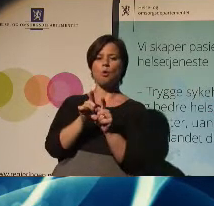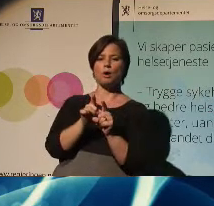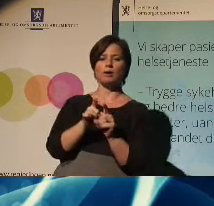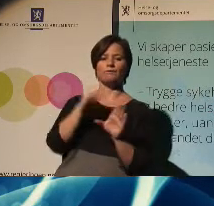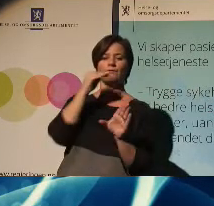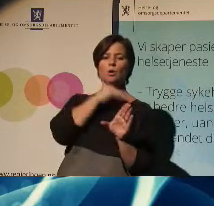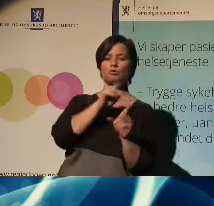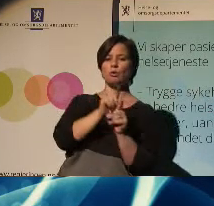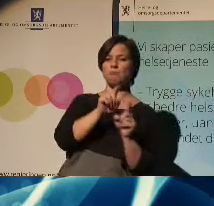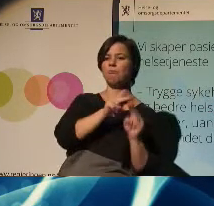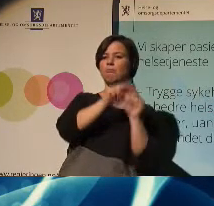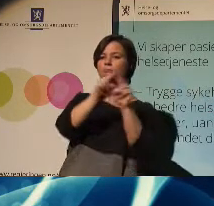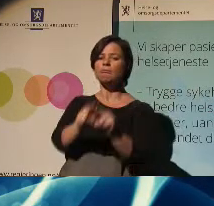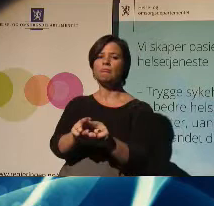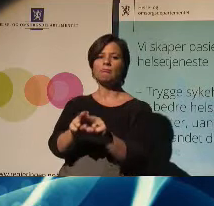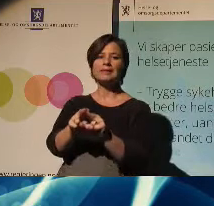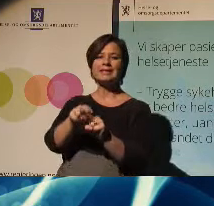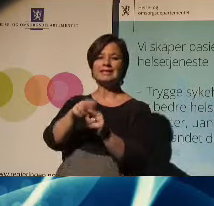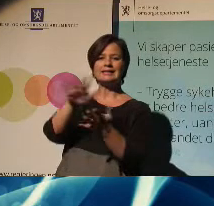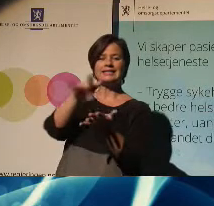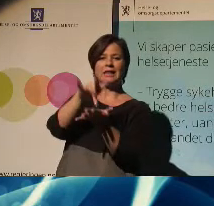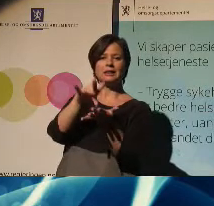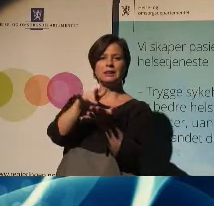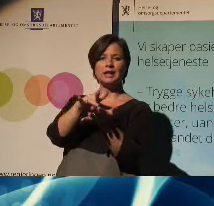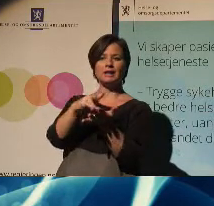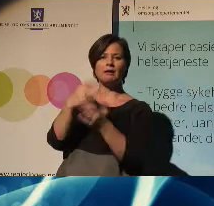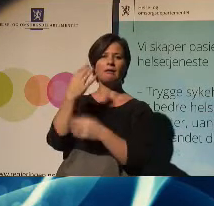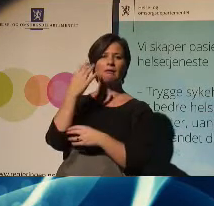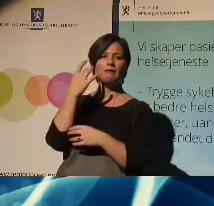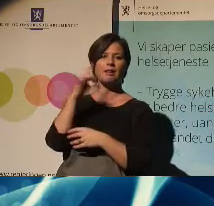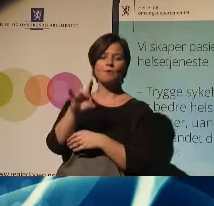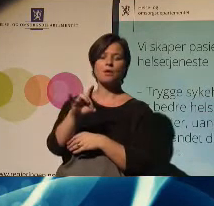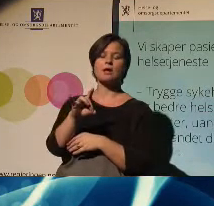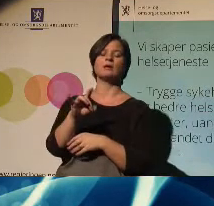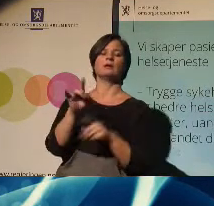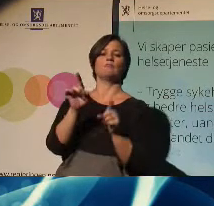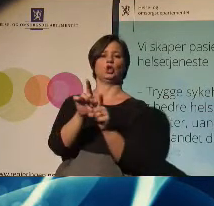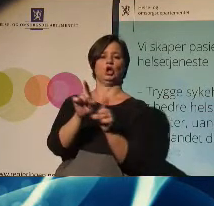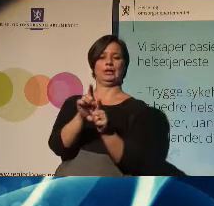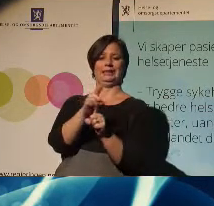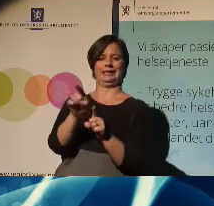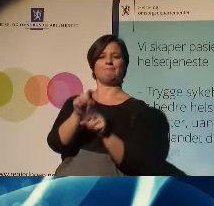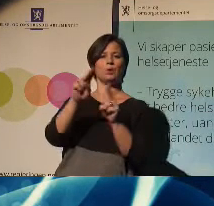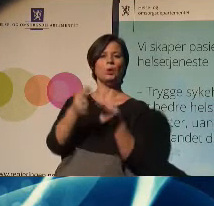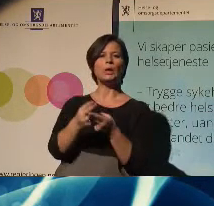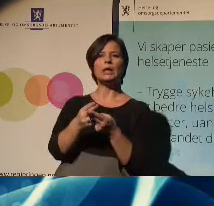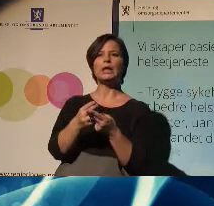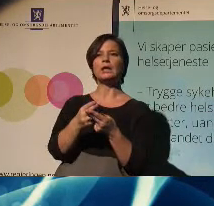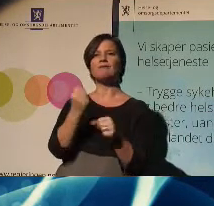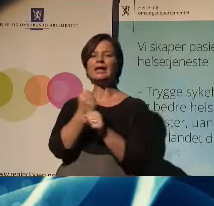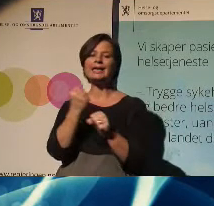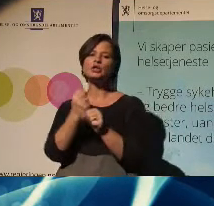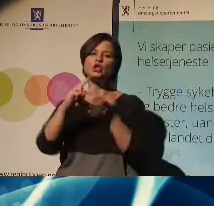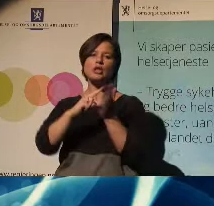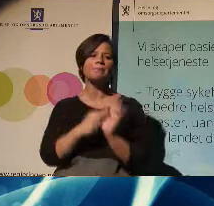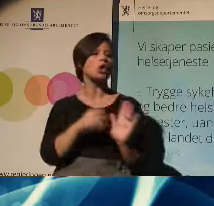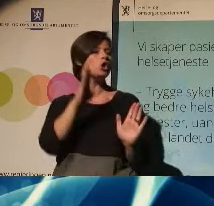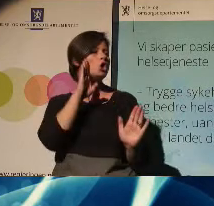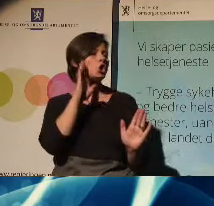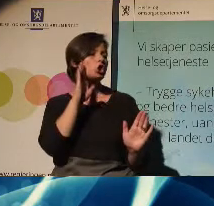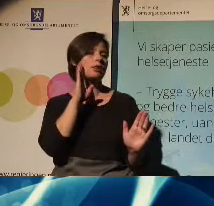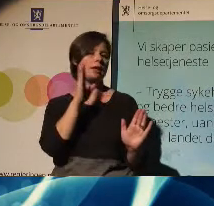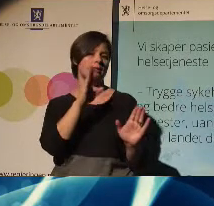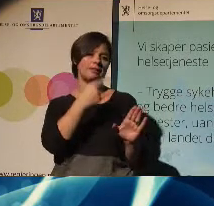a healthcare giant in the US, uses the voice of the customer program to really listen to their patients. It's borrowed from